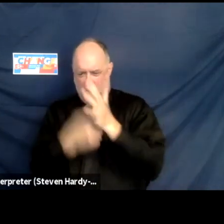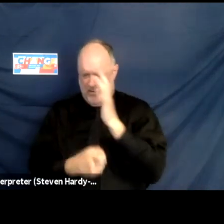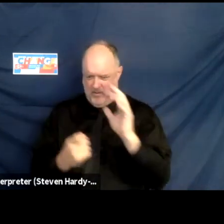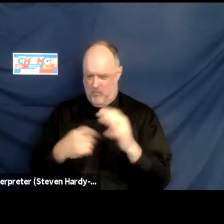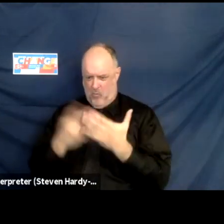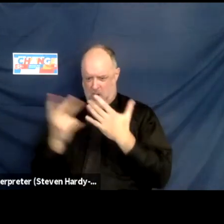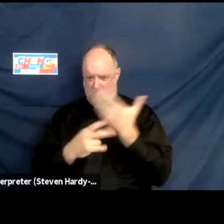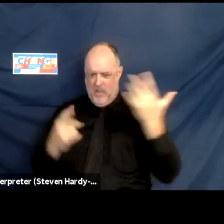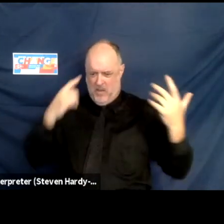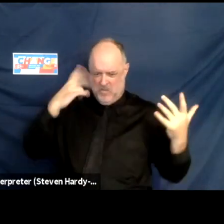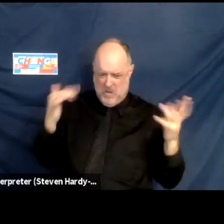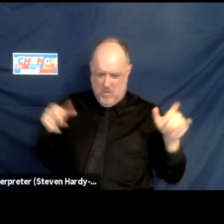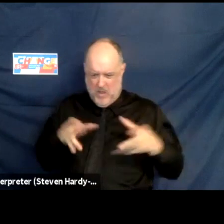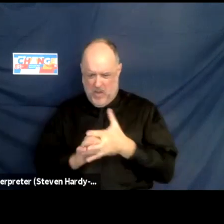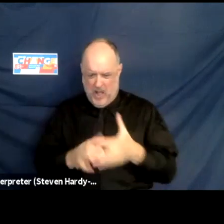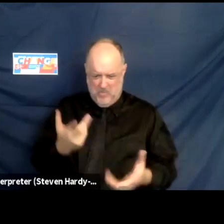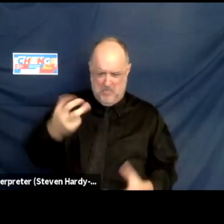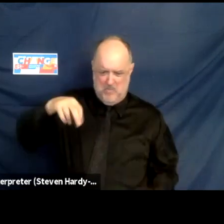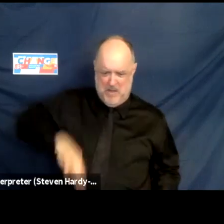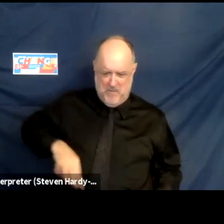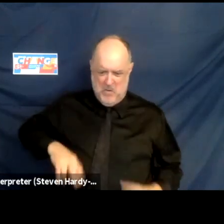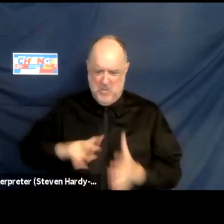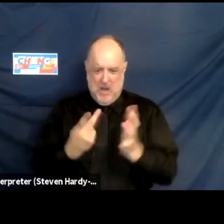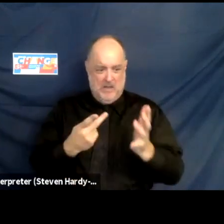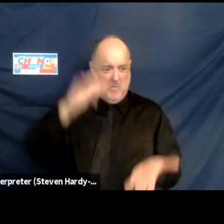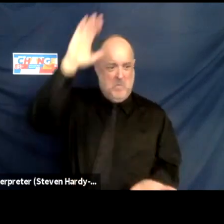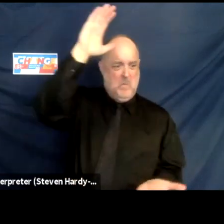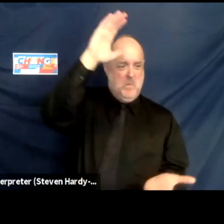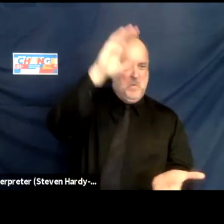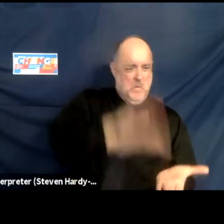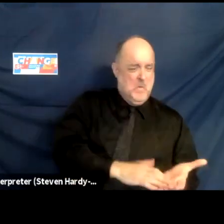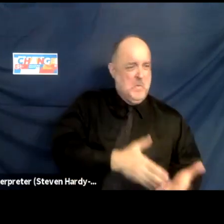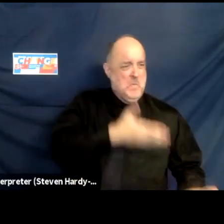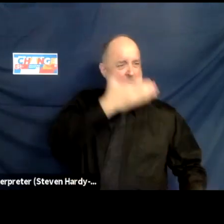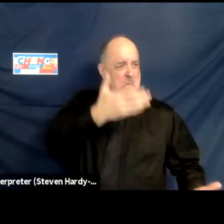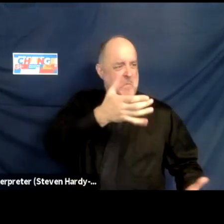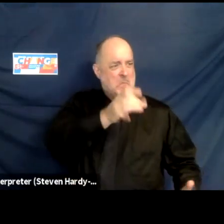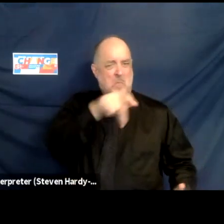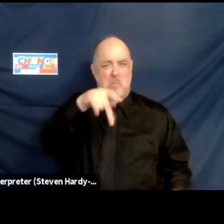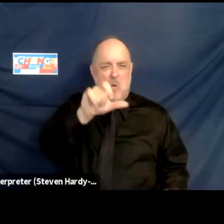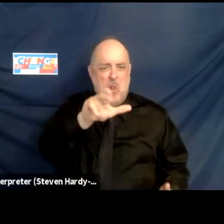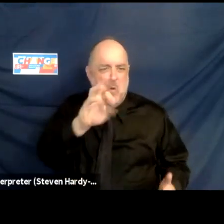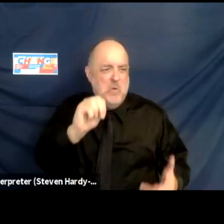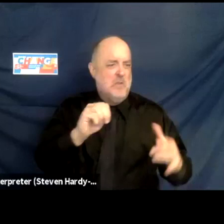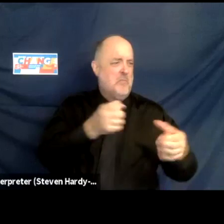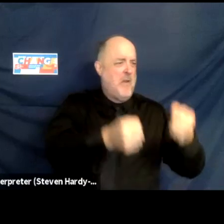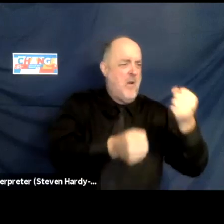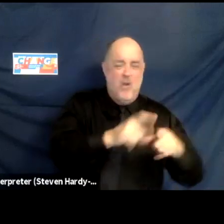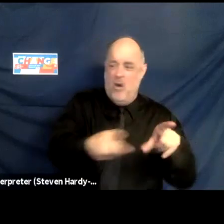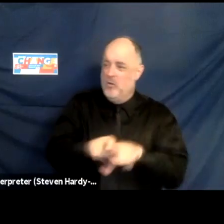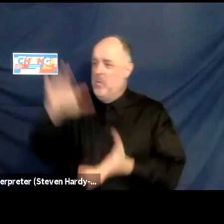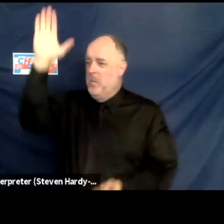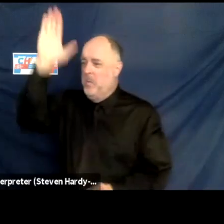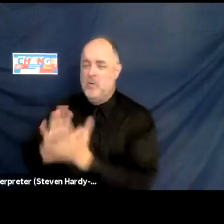one stone, reduce pollution by vehicles in New York City and reduce traffic in the midtown